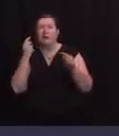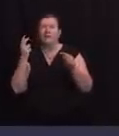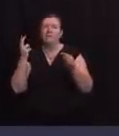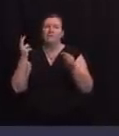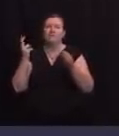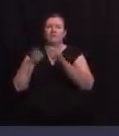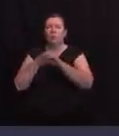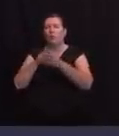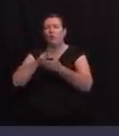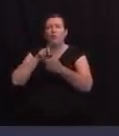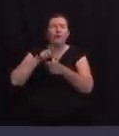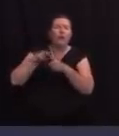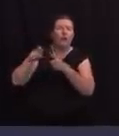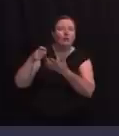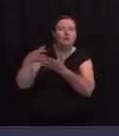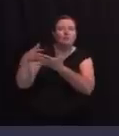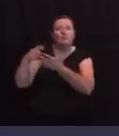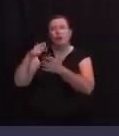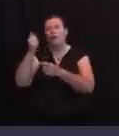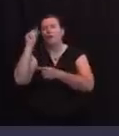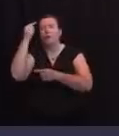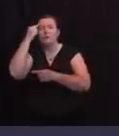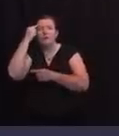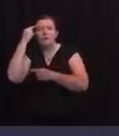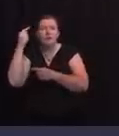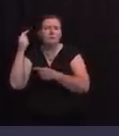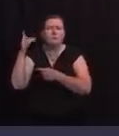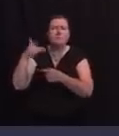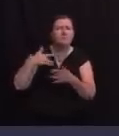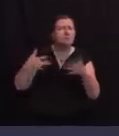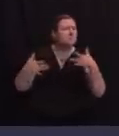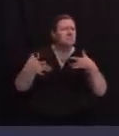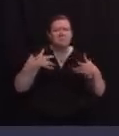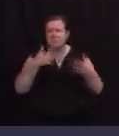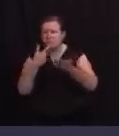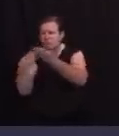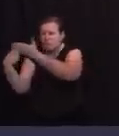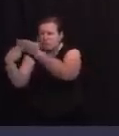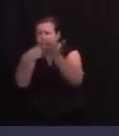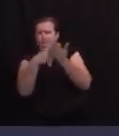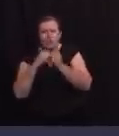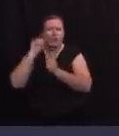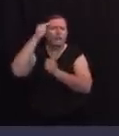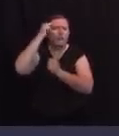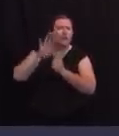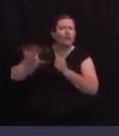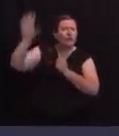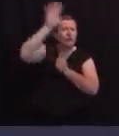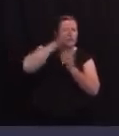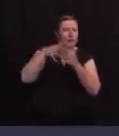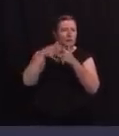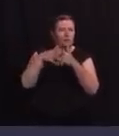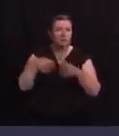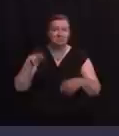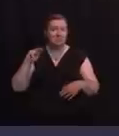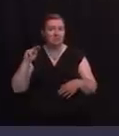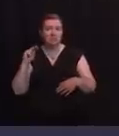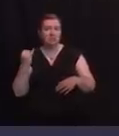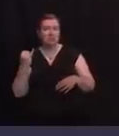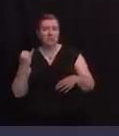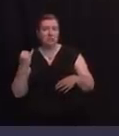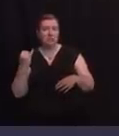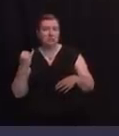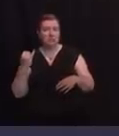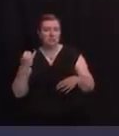earlier today, and the exchange notes you compare. I think as a general matter, New Jersey's got a